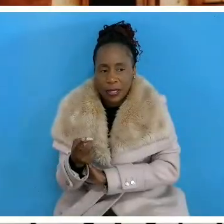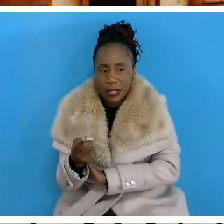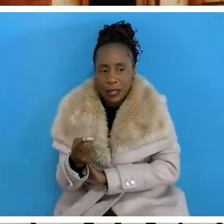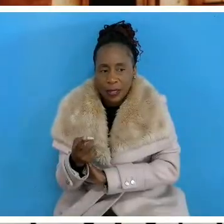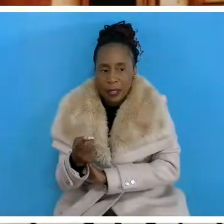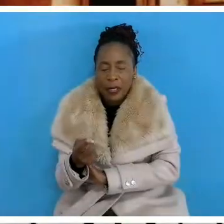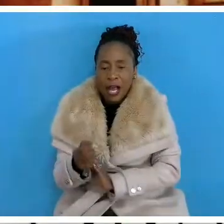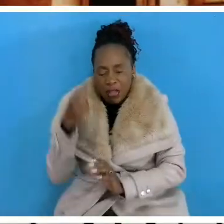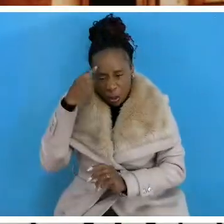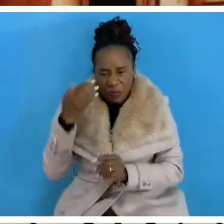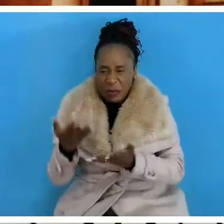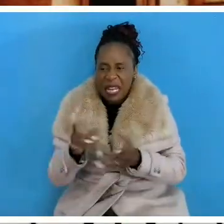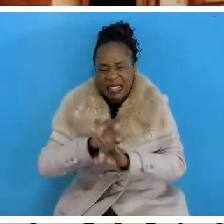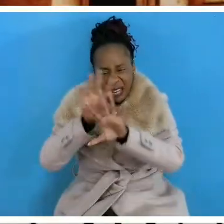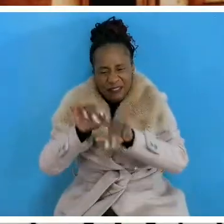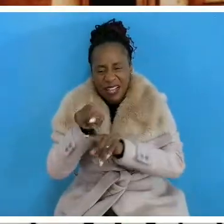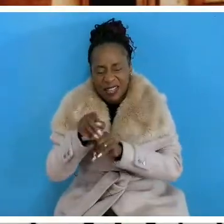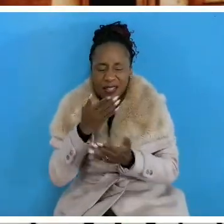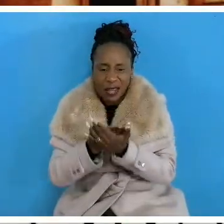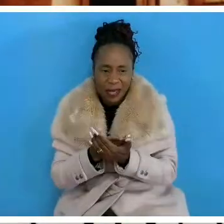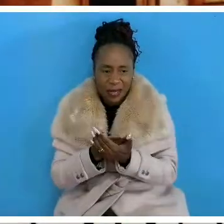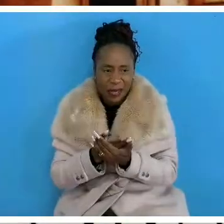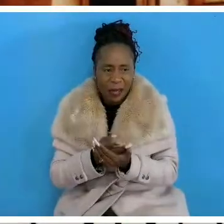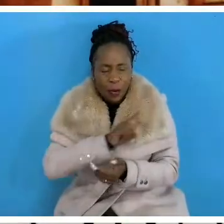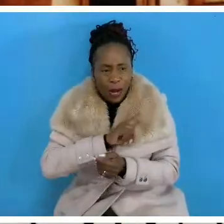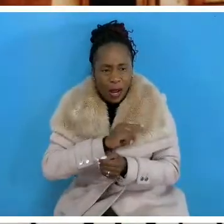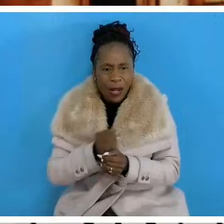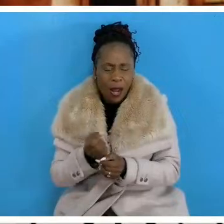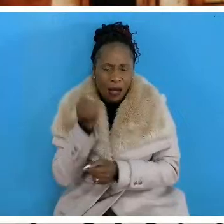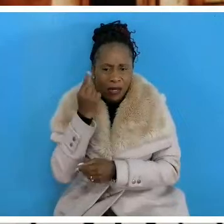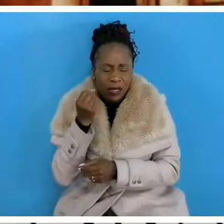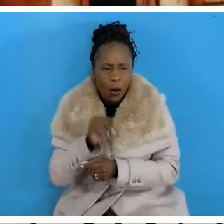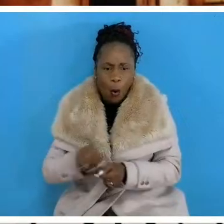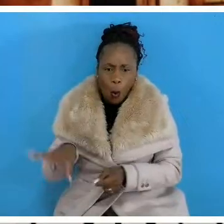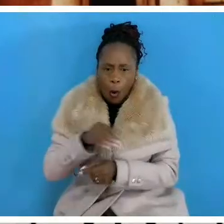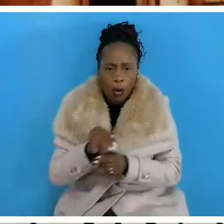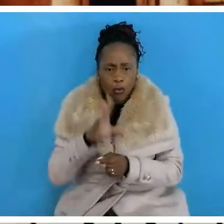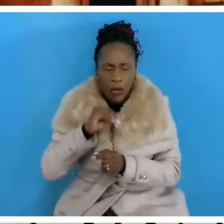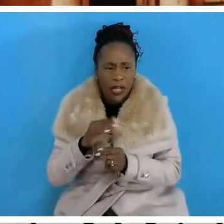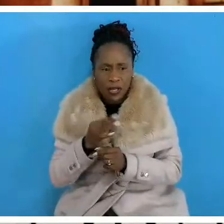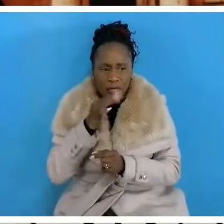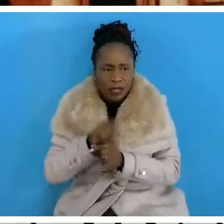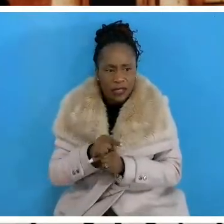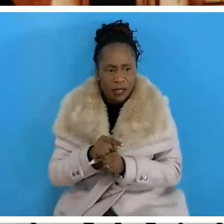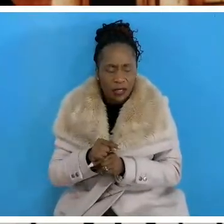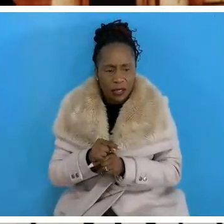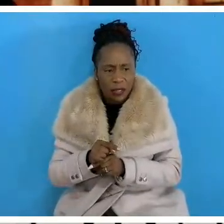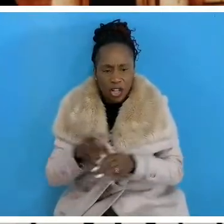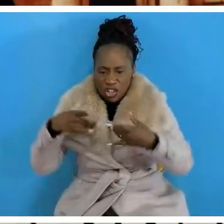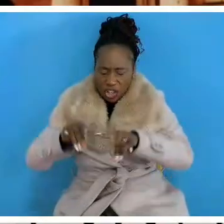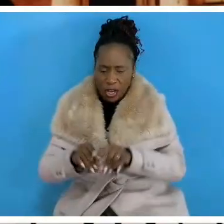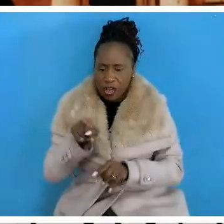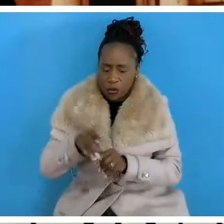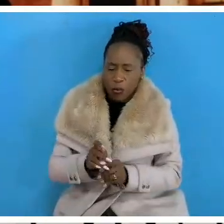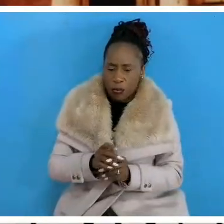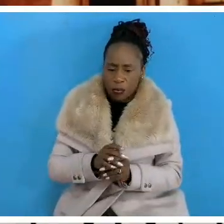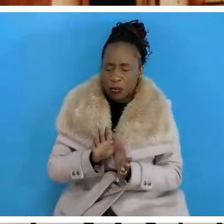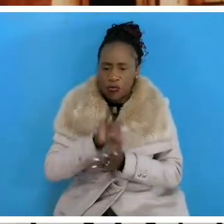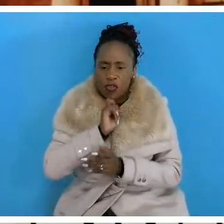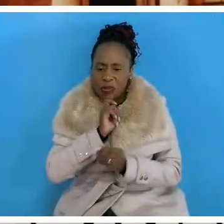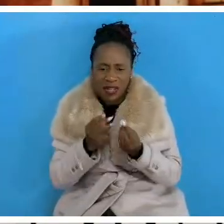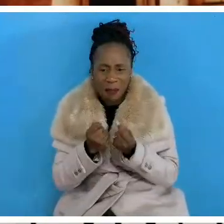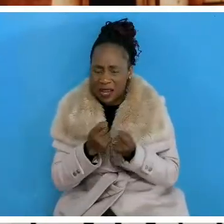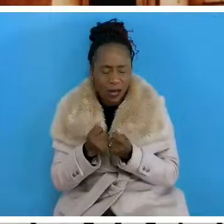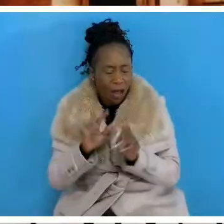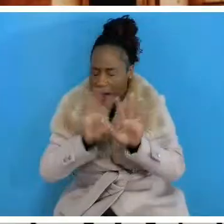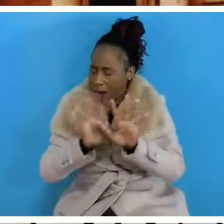clarify that, so that at least, because I picked up that when all of you were talking, you were like, Chai, why are you spending the money? We are not spending the